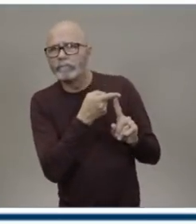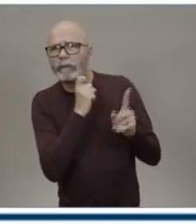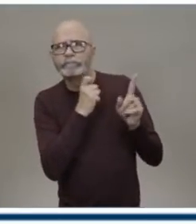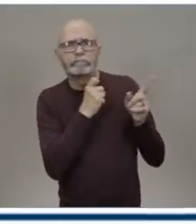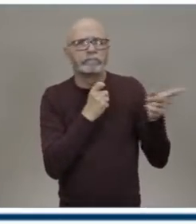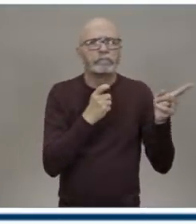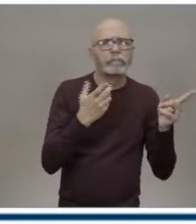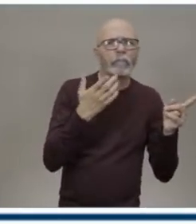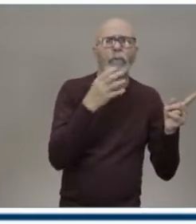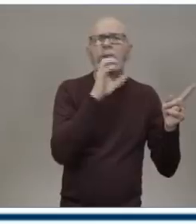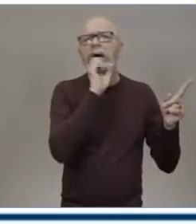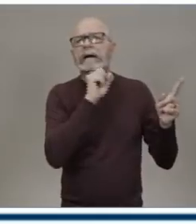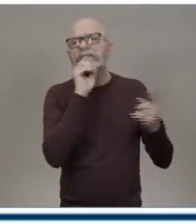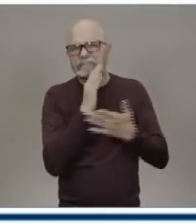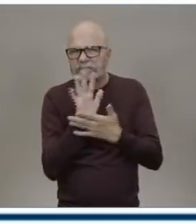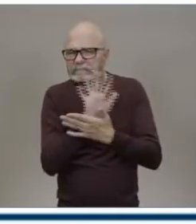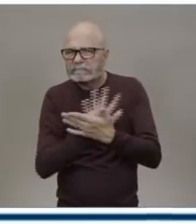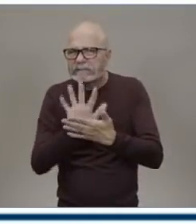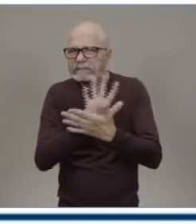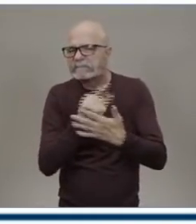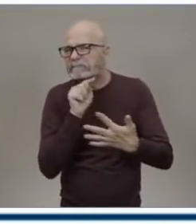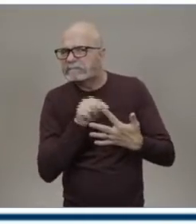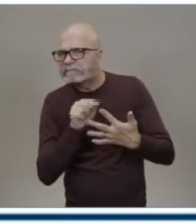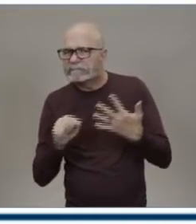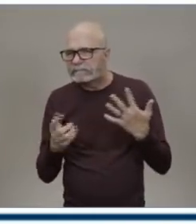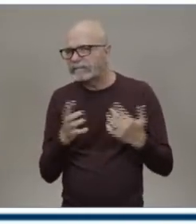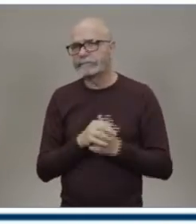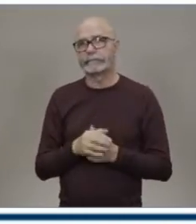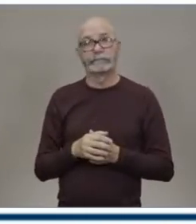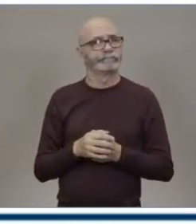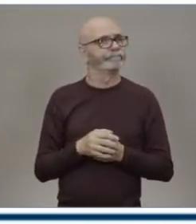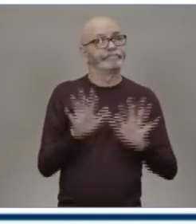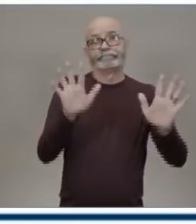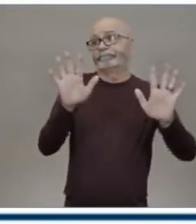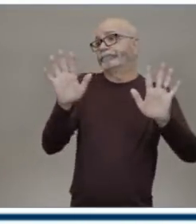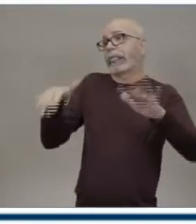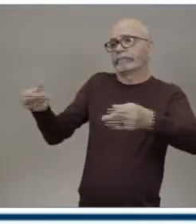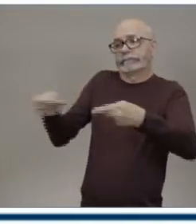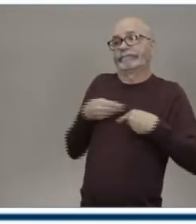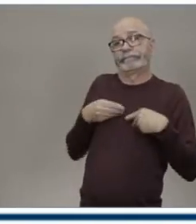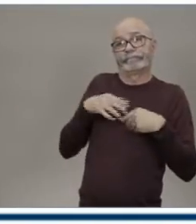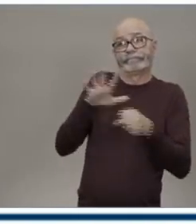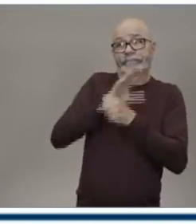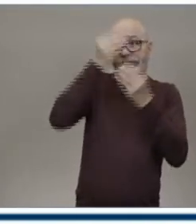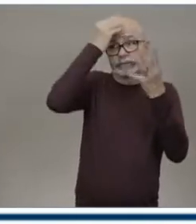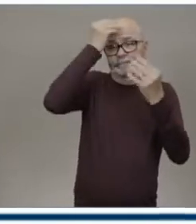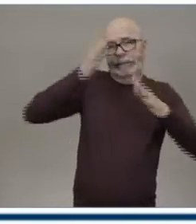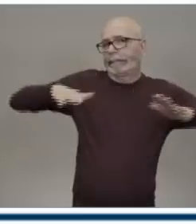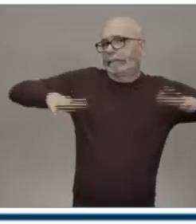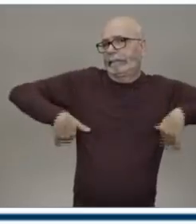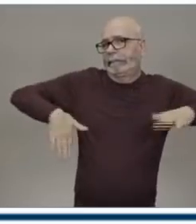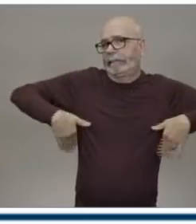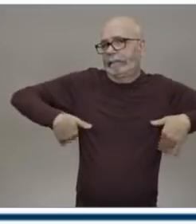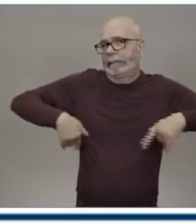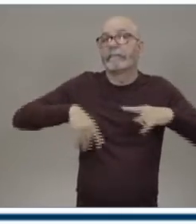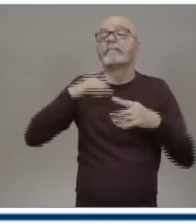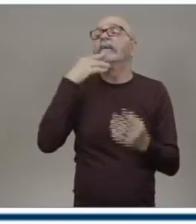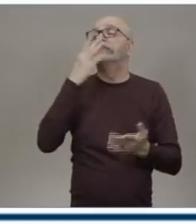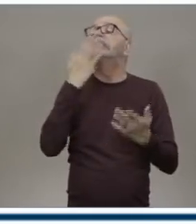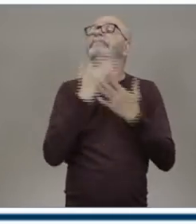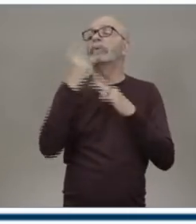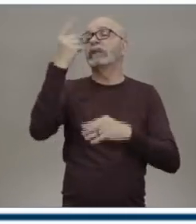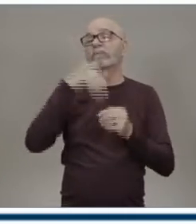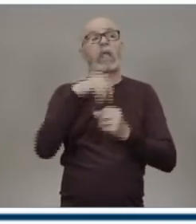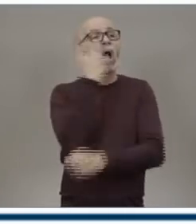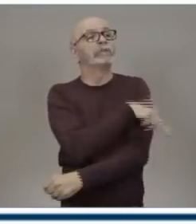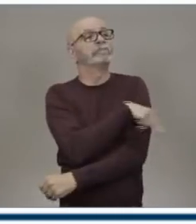approximate age, anything of that nature? I haven't been given that detail. I just get informed one of our cases is hospitalized, and we don't